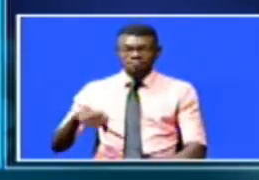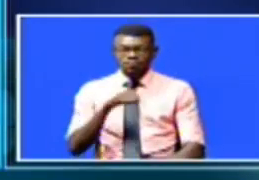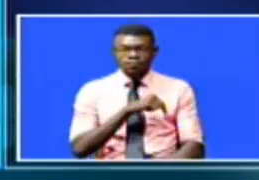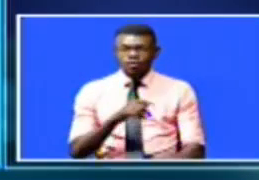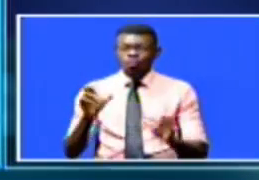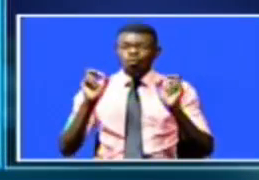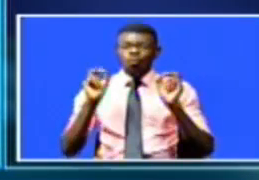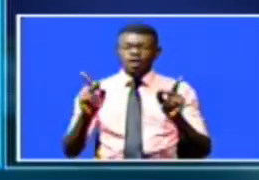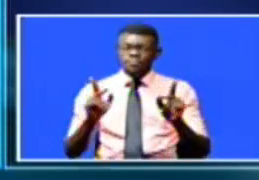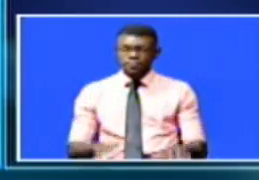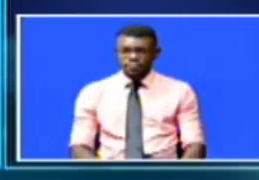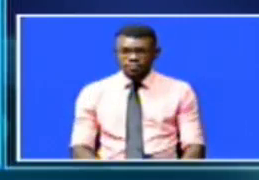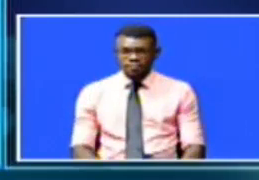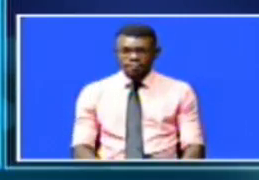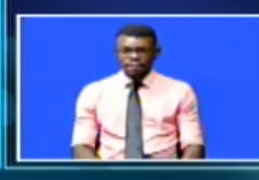Now, with me,